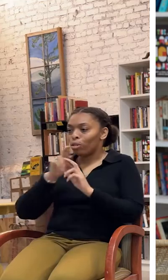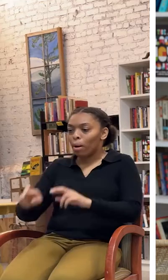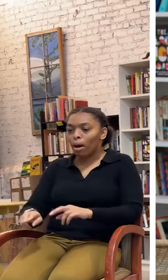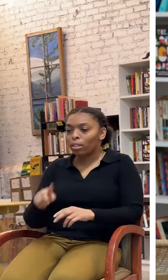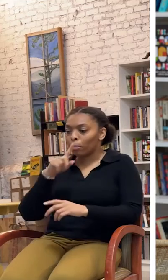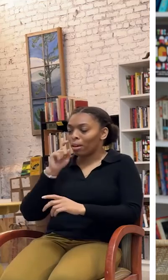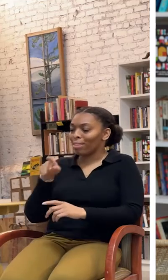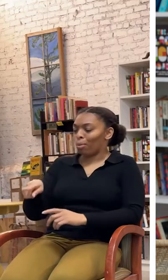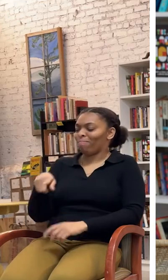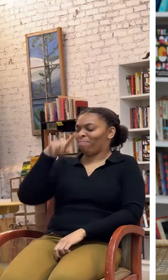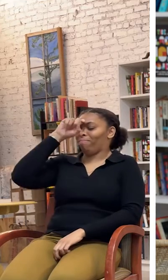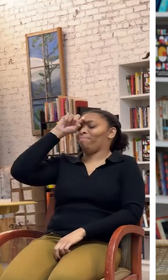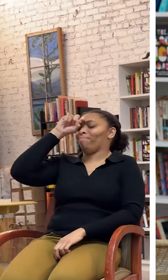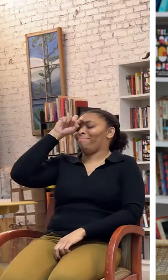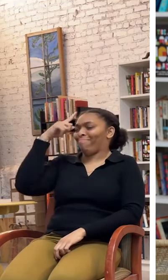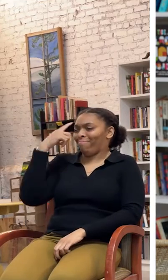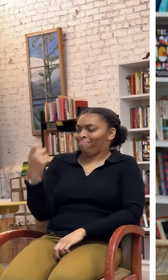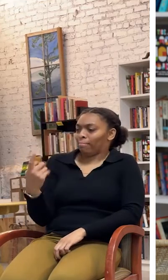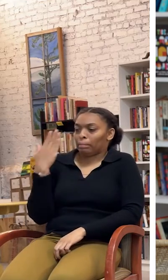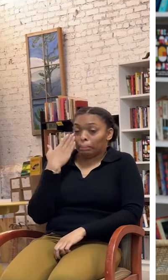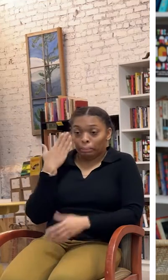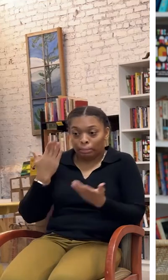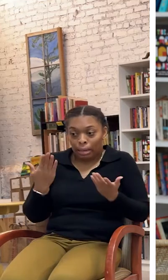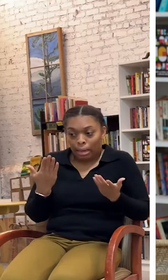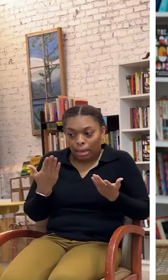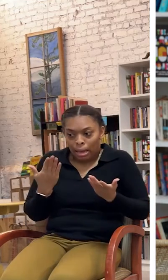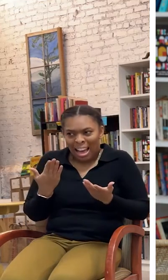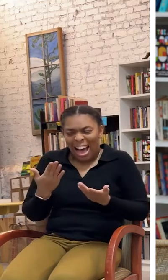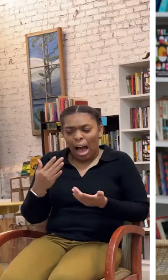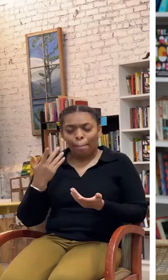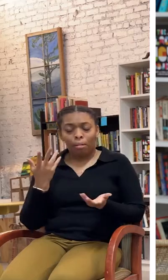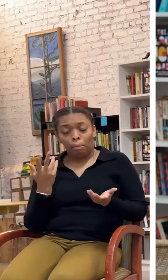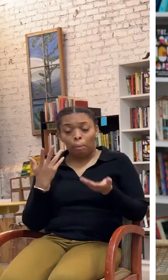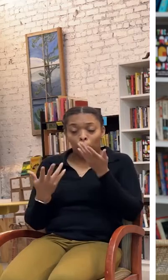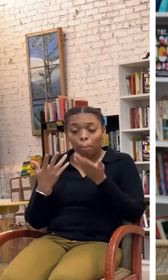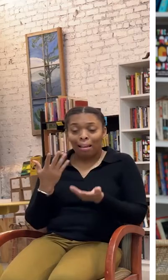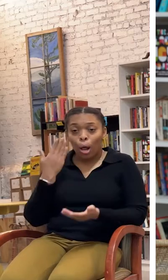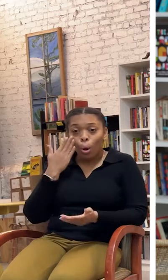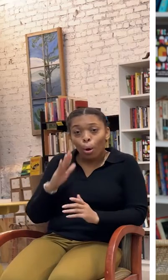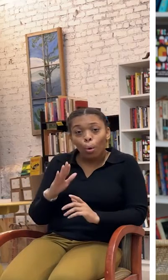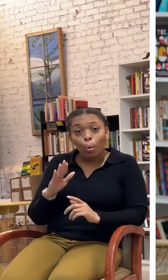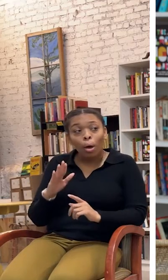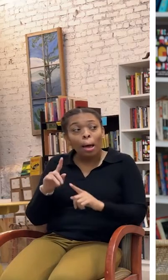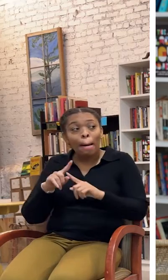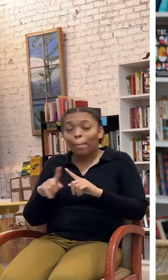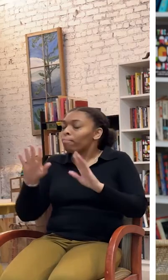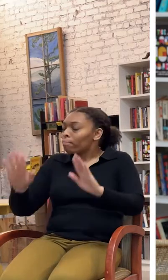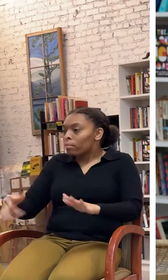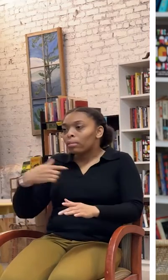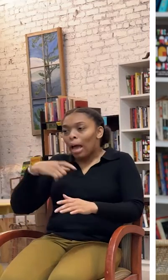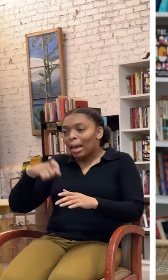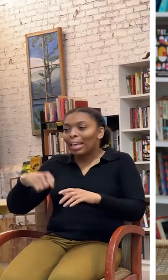they were flummoxed. They're like, I actually, not that I don't know, I need